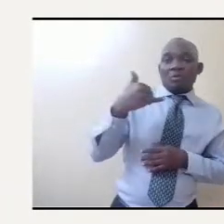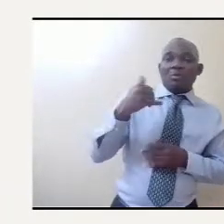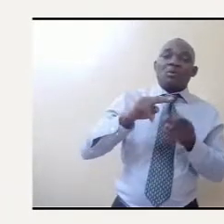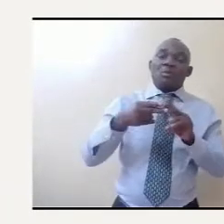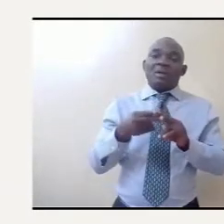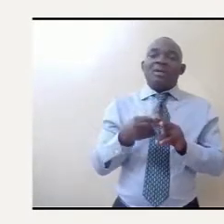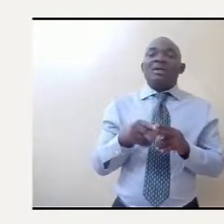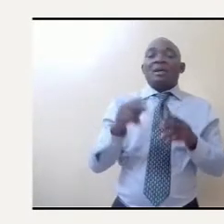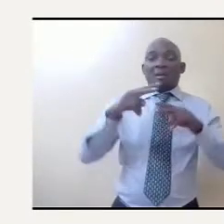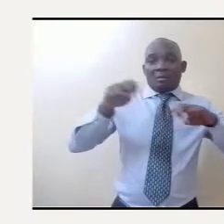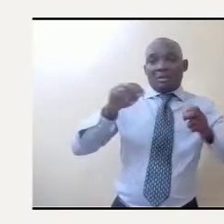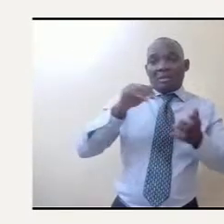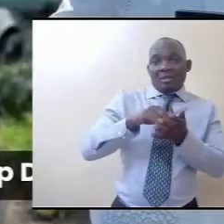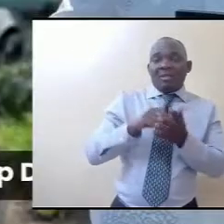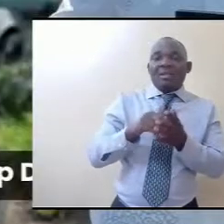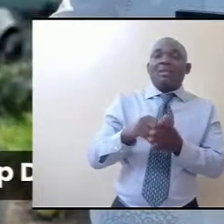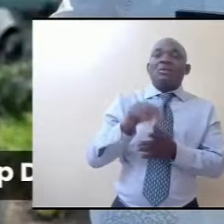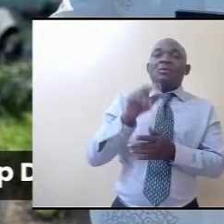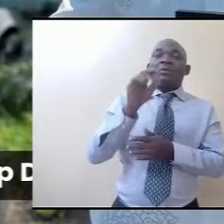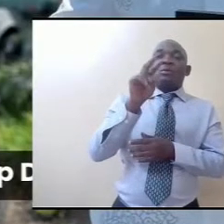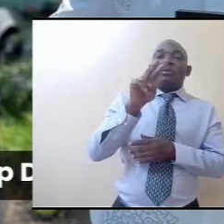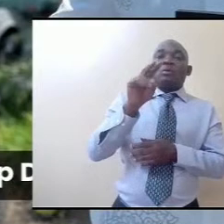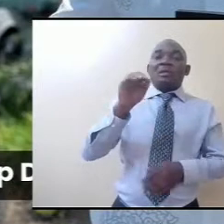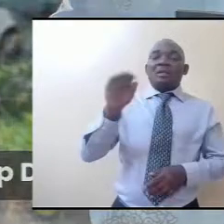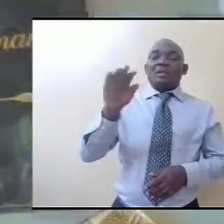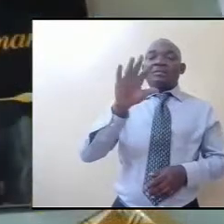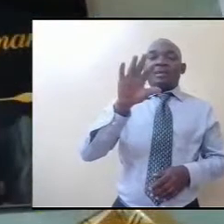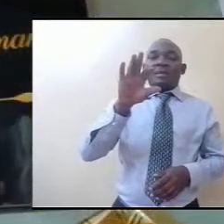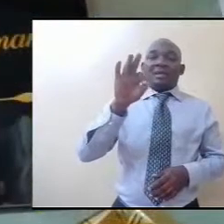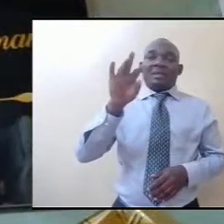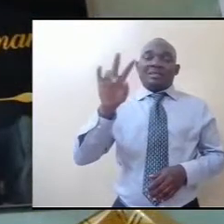+233 209 555 777 or call H4P for further inquiries on